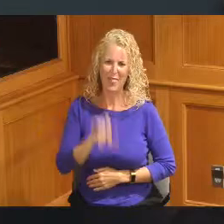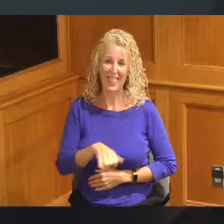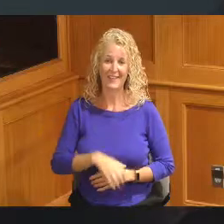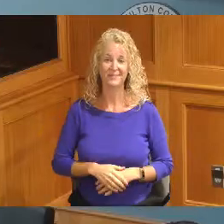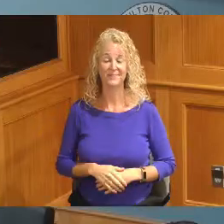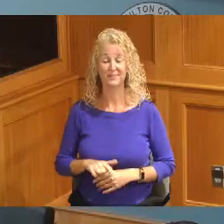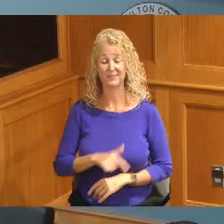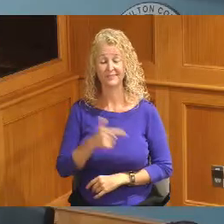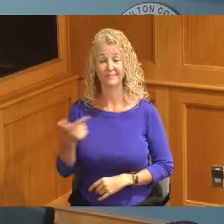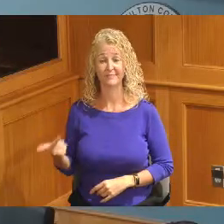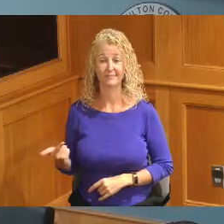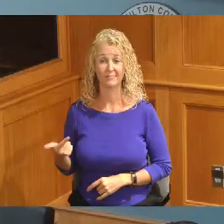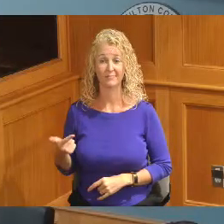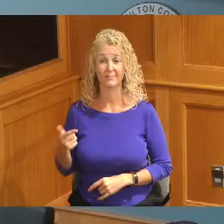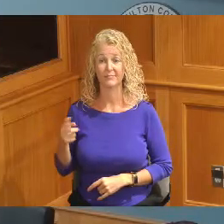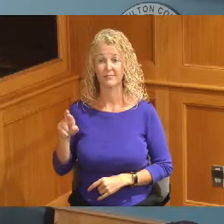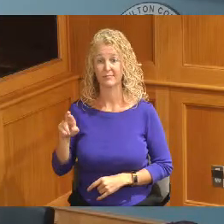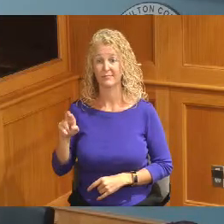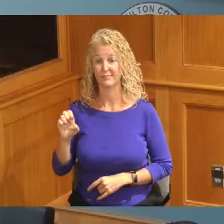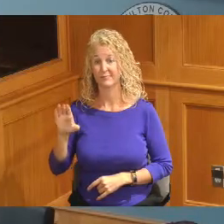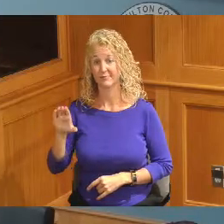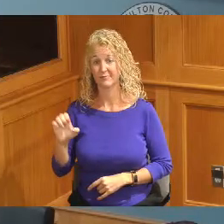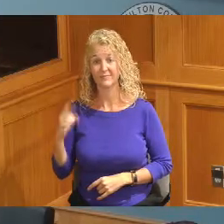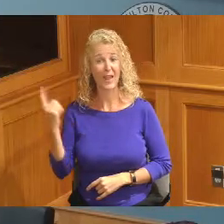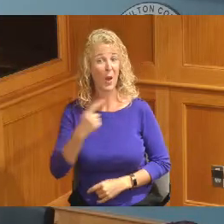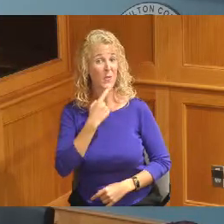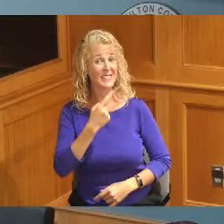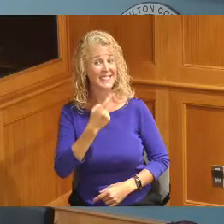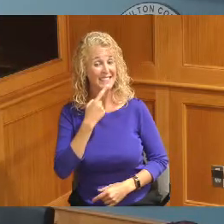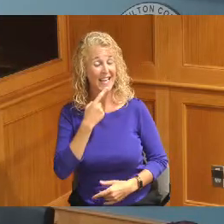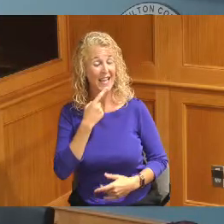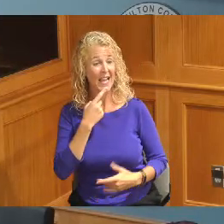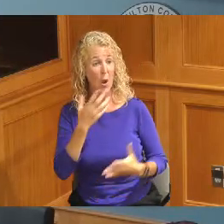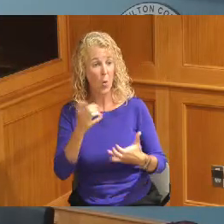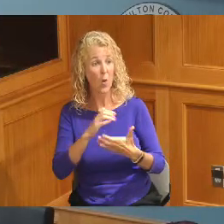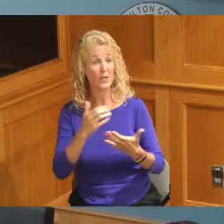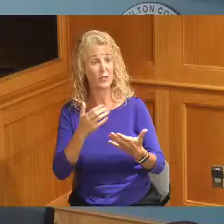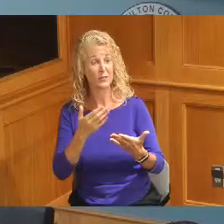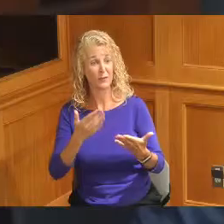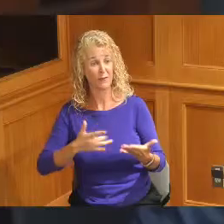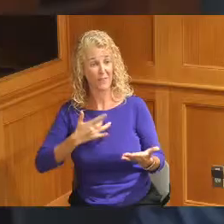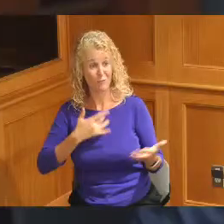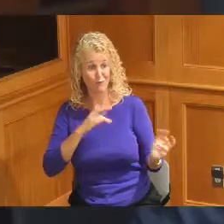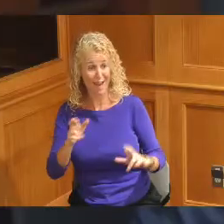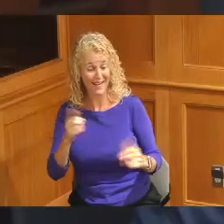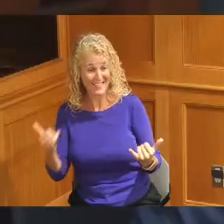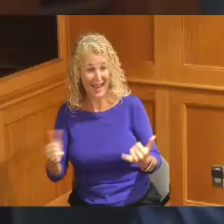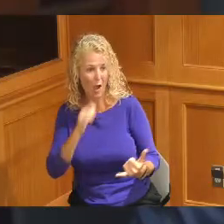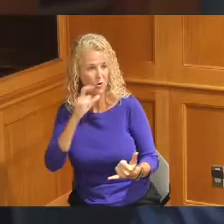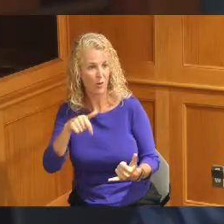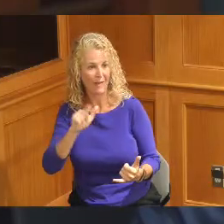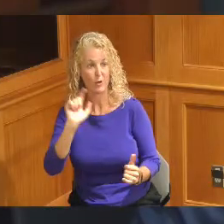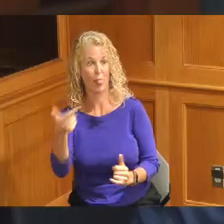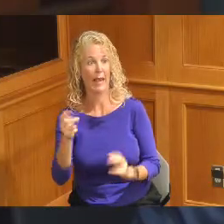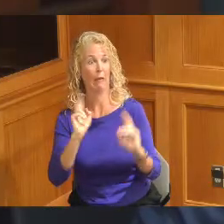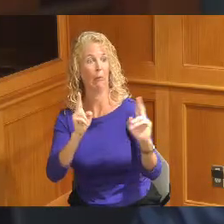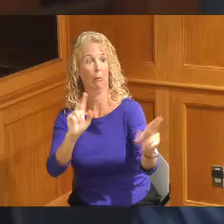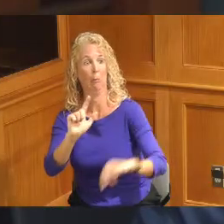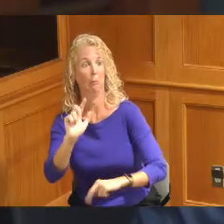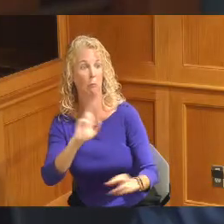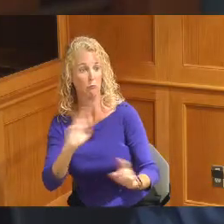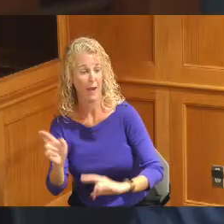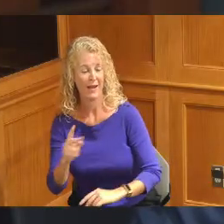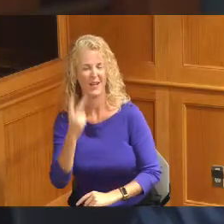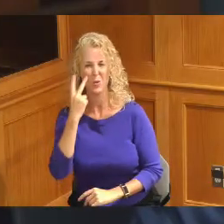Thank you. I always say, stay ready so you don't have to get ready. Yes, ma'am. But it's even more important now when we see